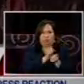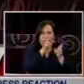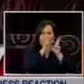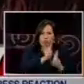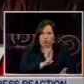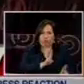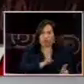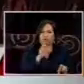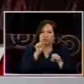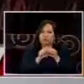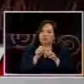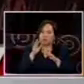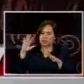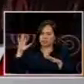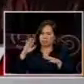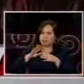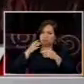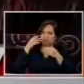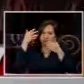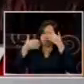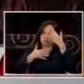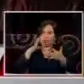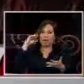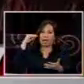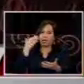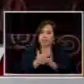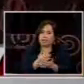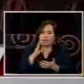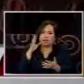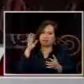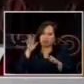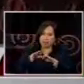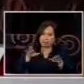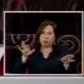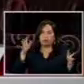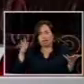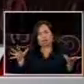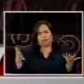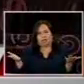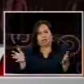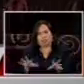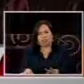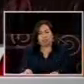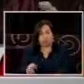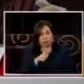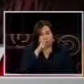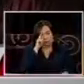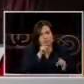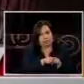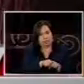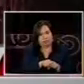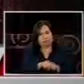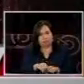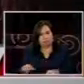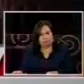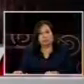of their children and grandchildren are put in jeopardy. You agree? 100%, Your Honor. Okay. Honor